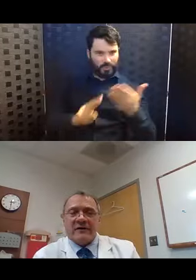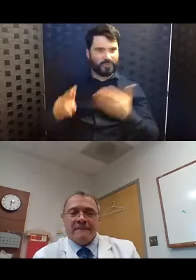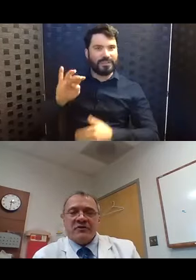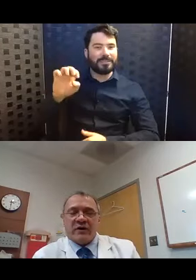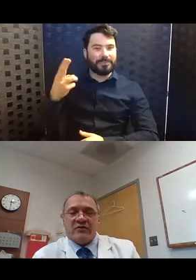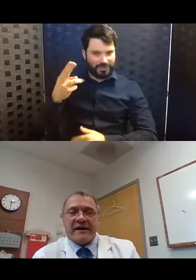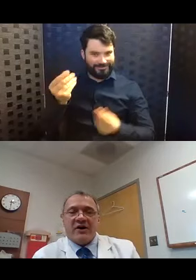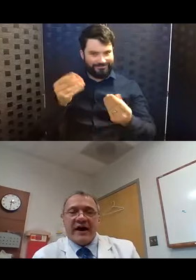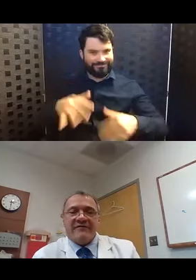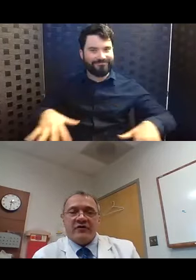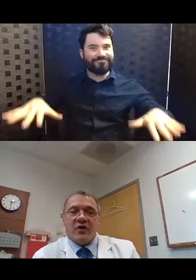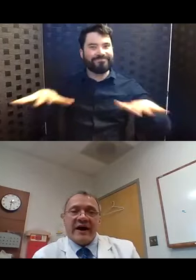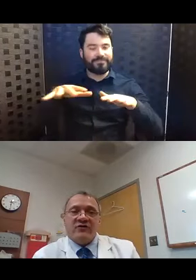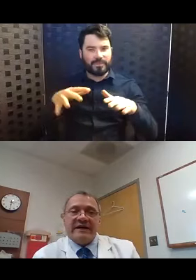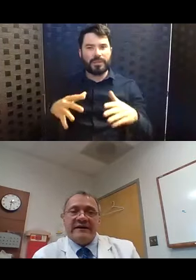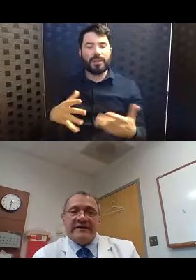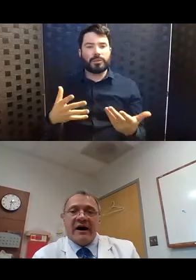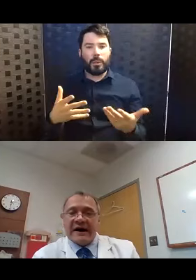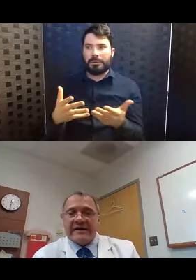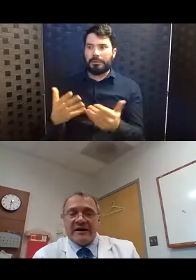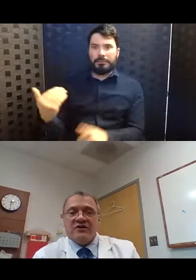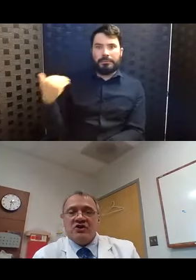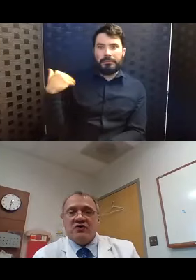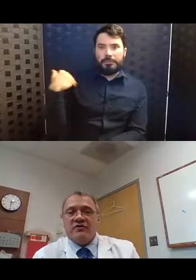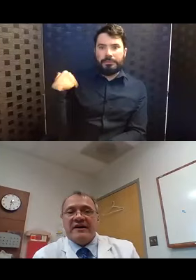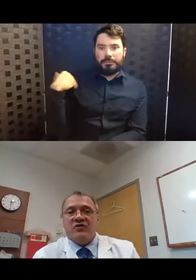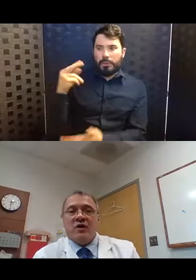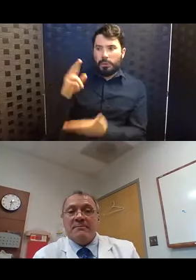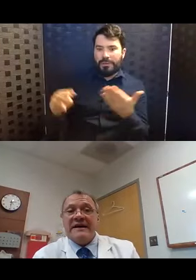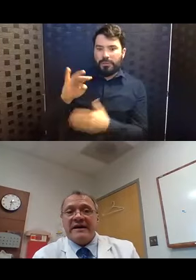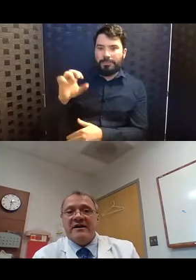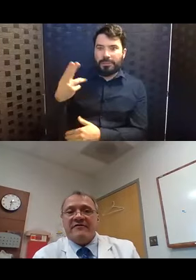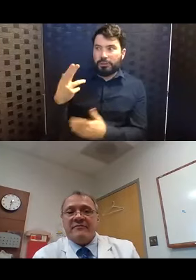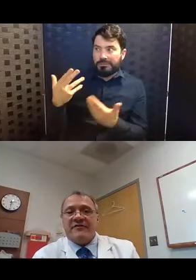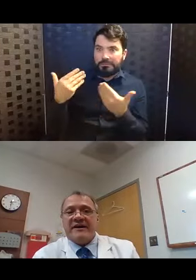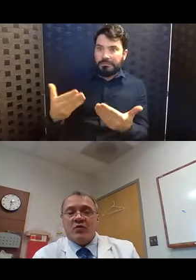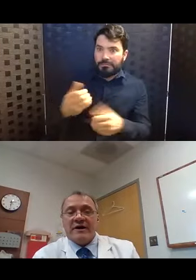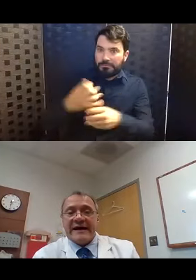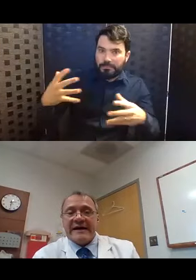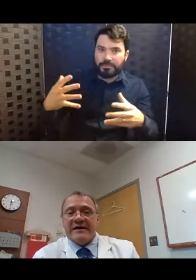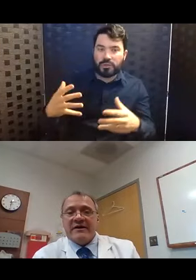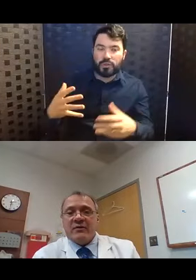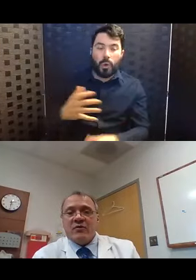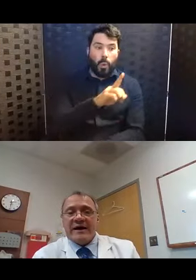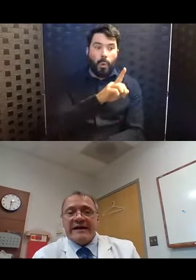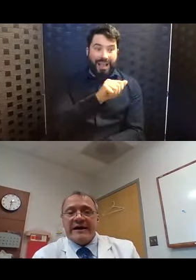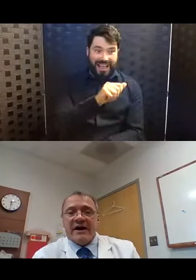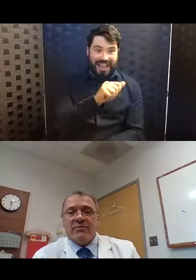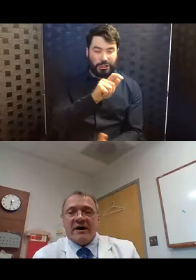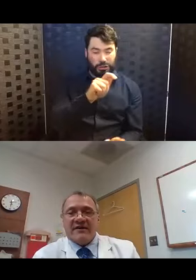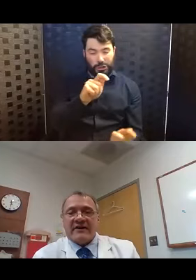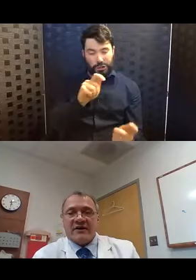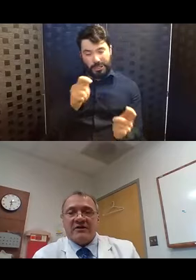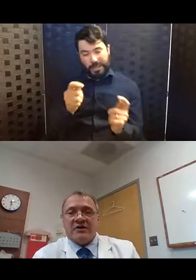asked to expand our efforts. So as we elide into phase 1B from phase 1A, that we're ready to